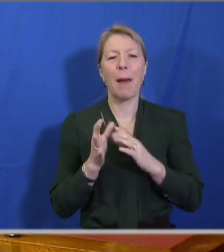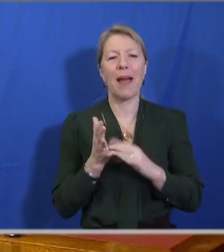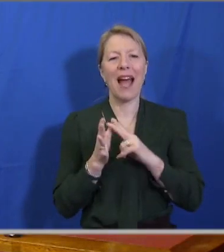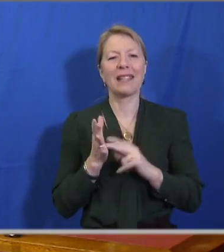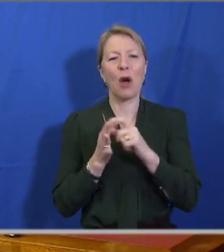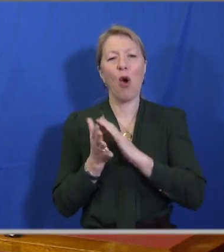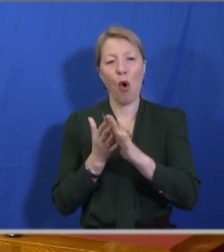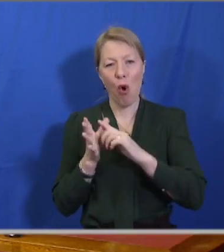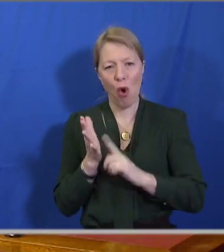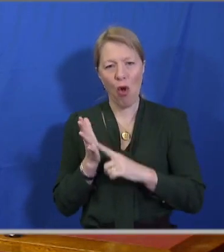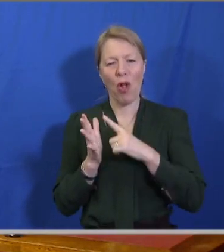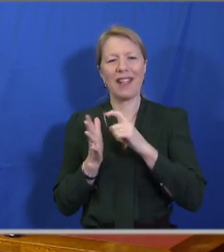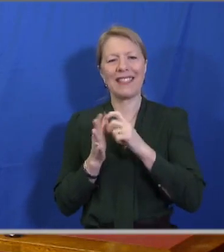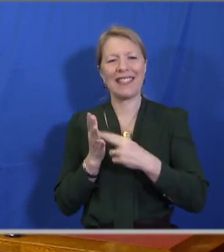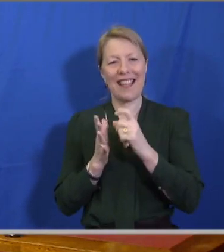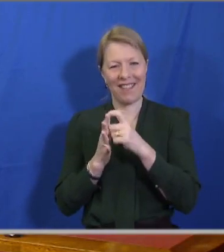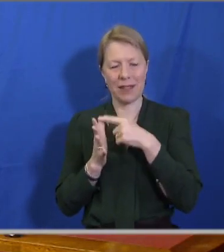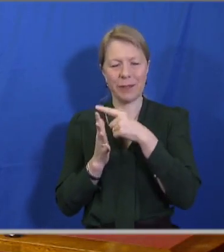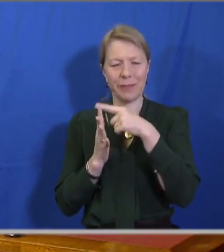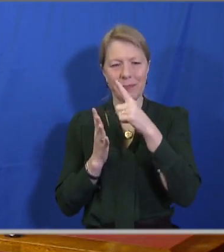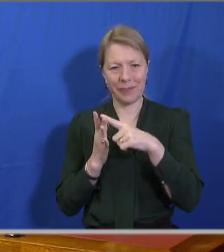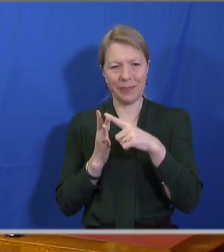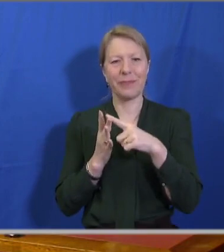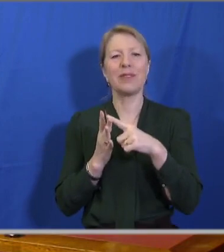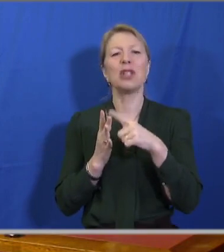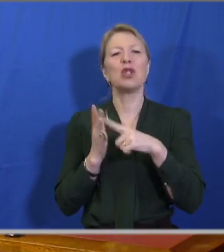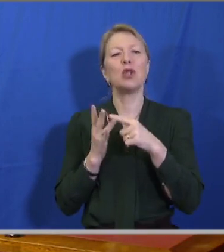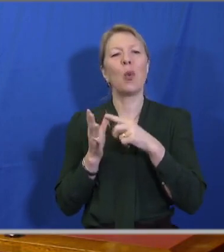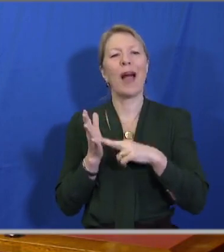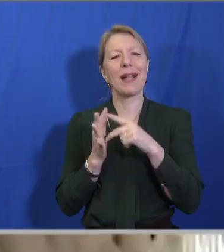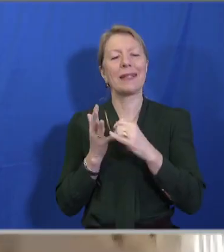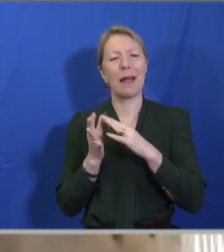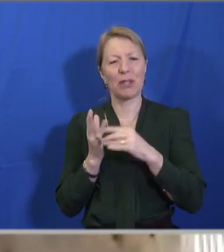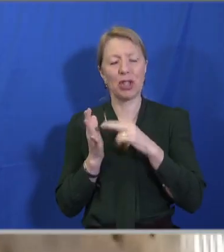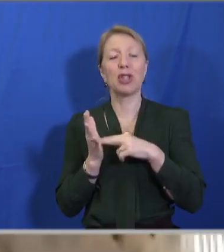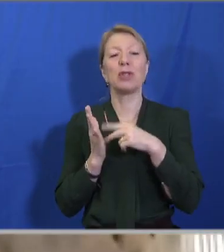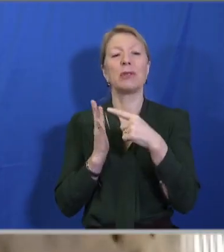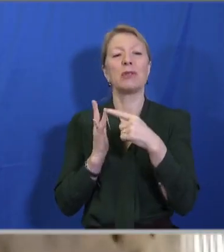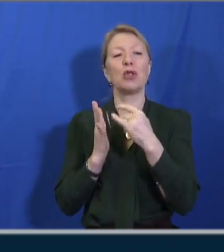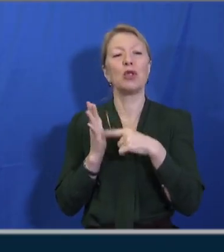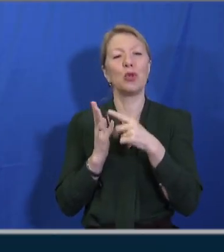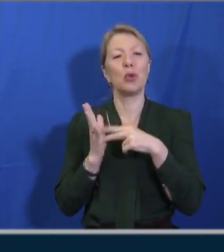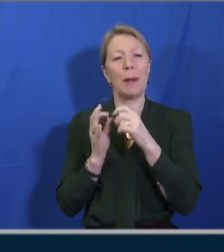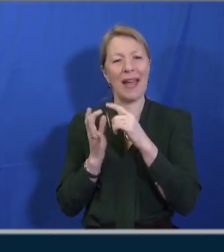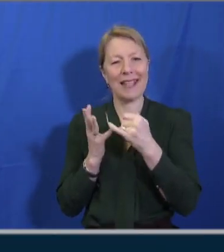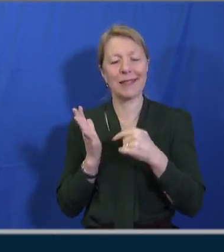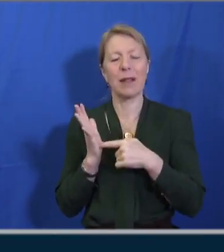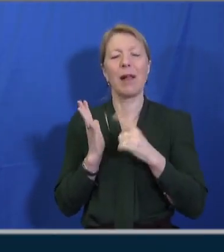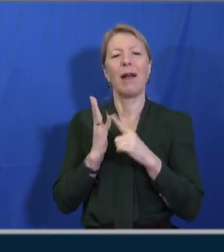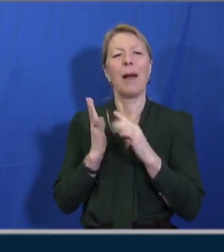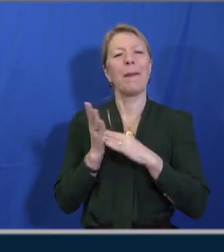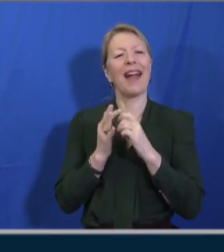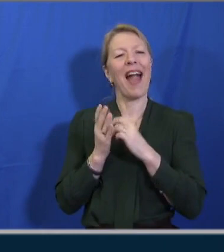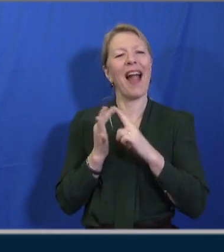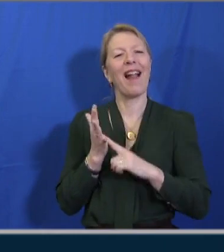MacDonald. On Starleaf, we have participating Joanne Sampson, June Best and Michaela Hollywood.